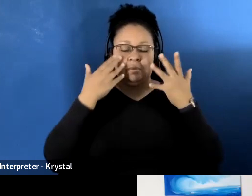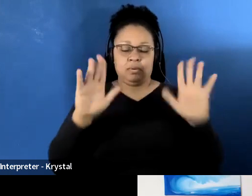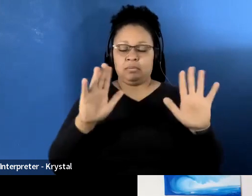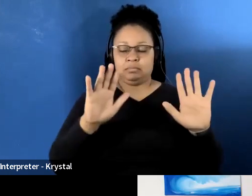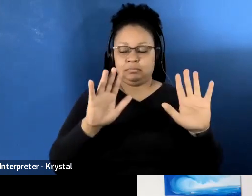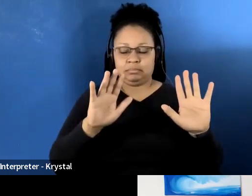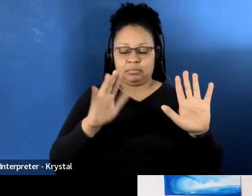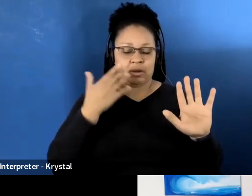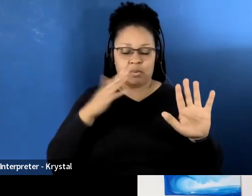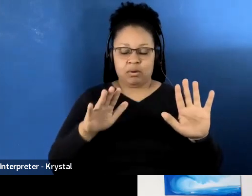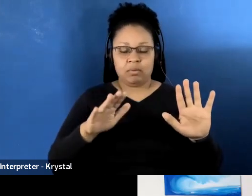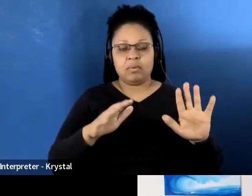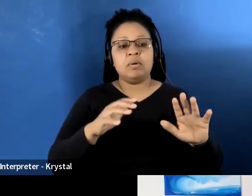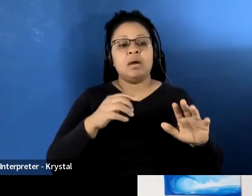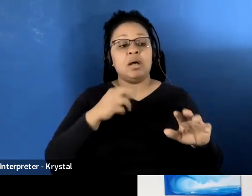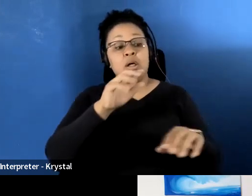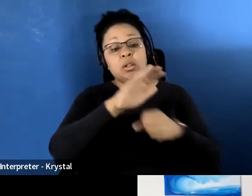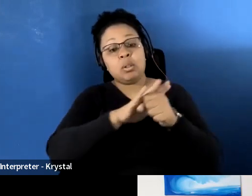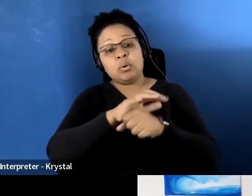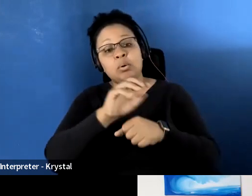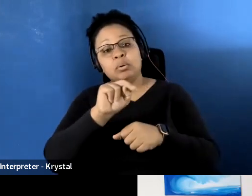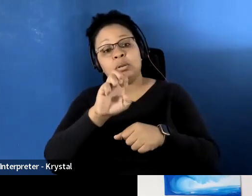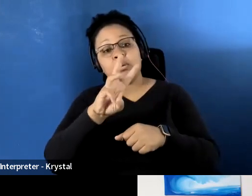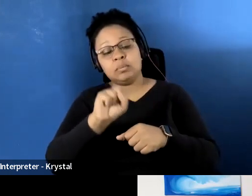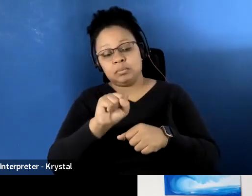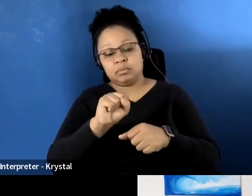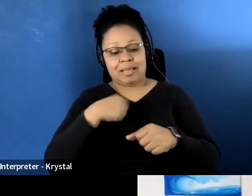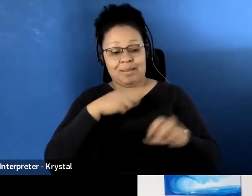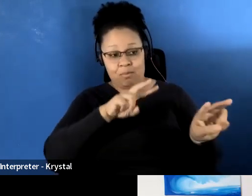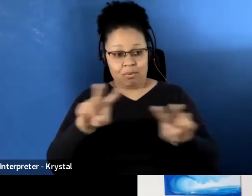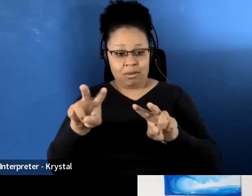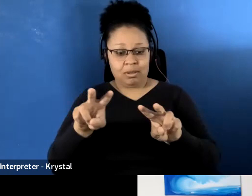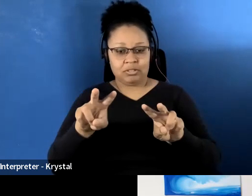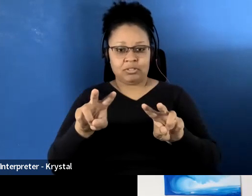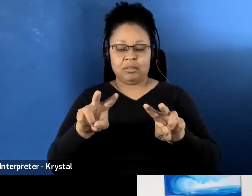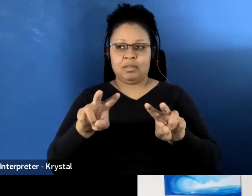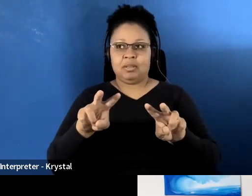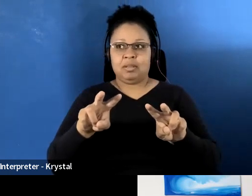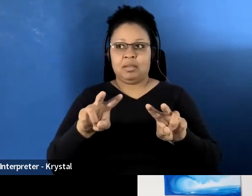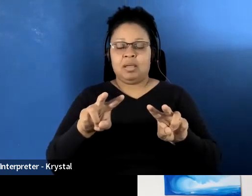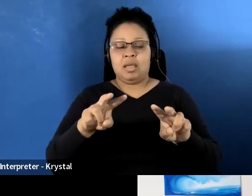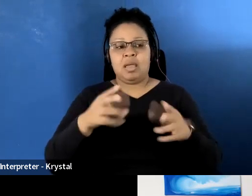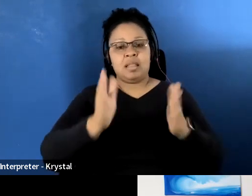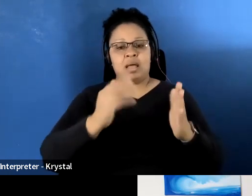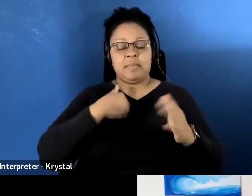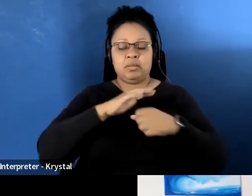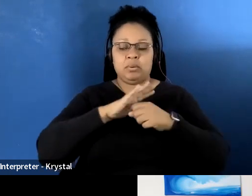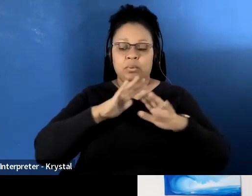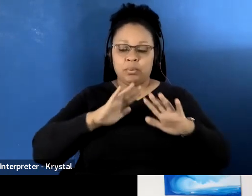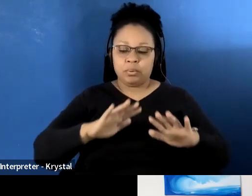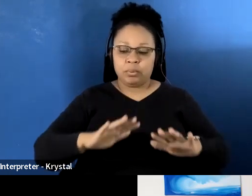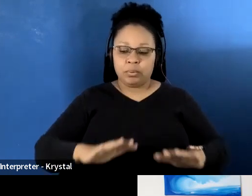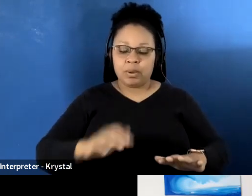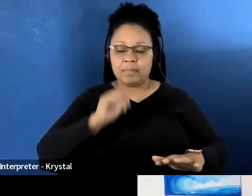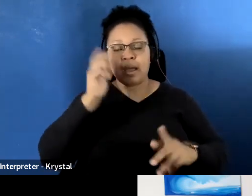watch local news only. When I put that into place in my home, it let me breathe because I wasn't constantly hearing about